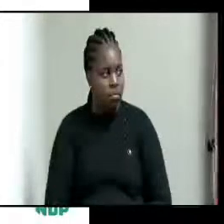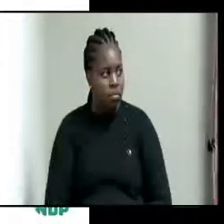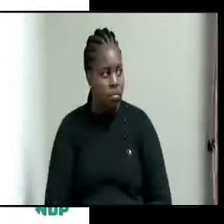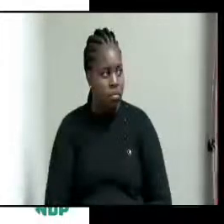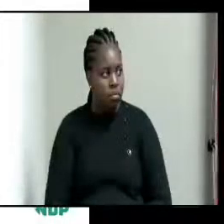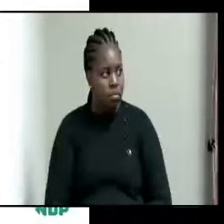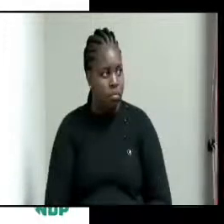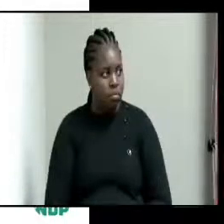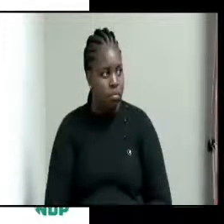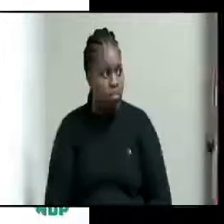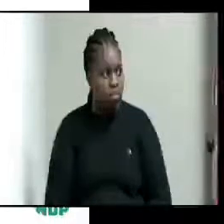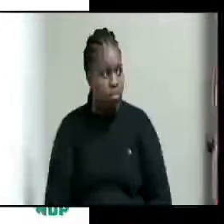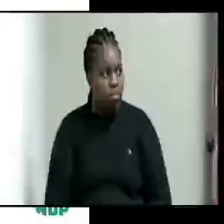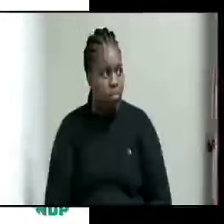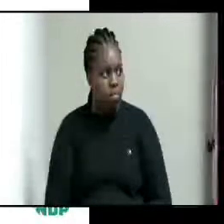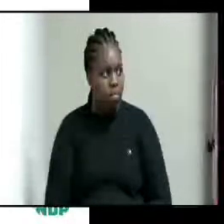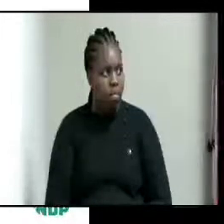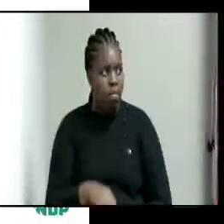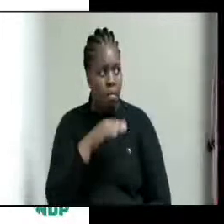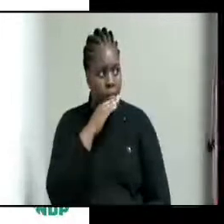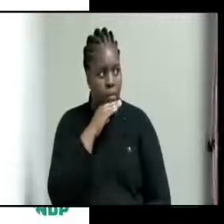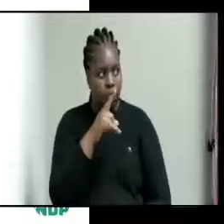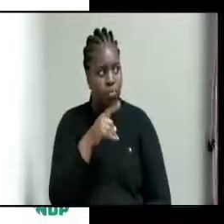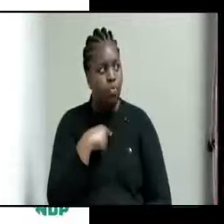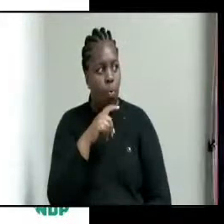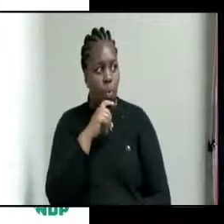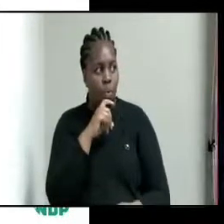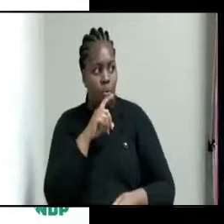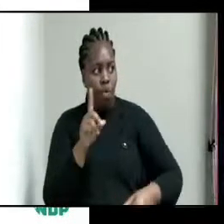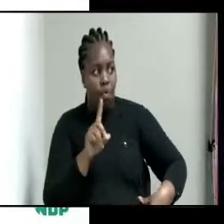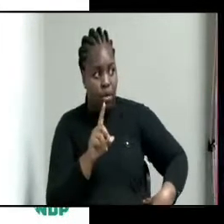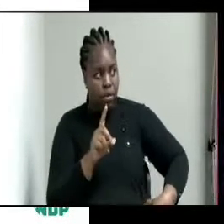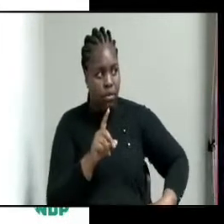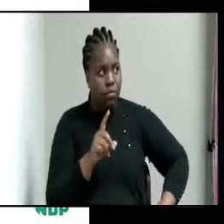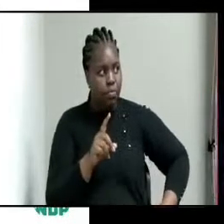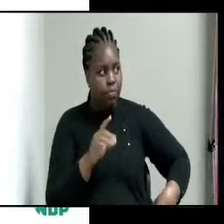The data source used was the Living Conditions Survey.